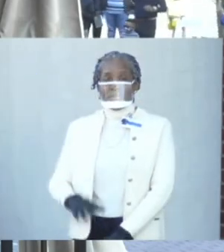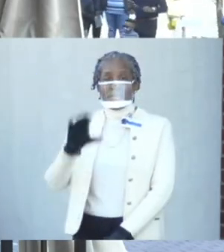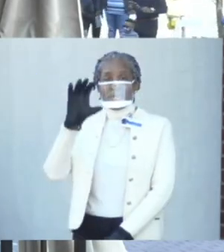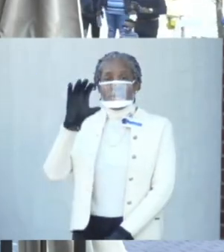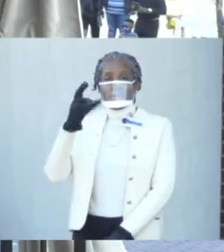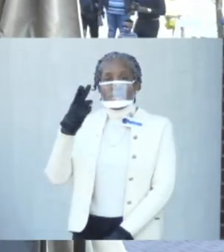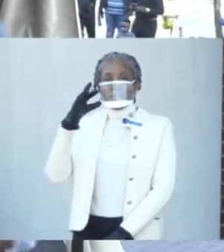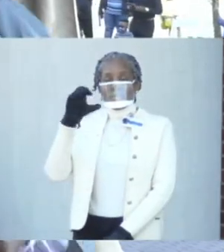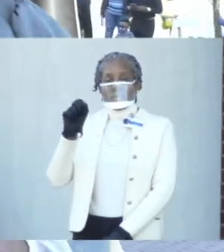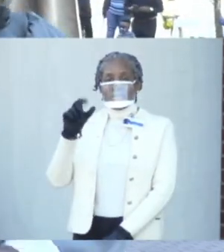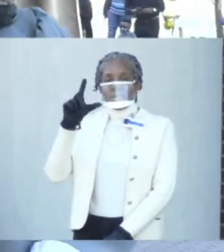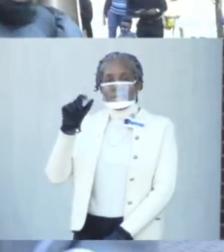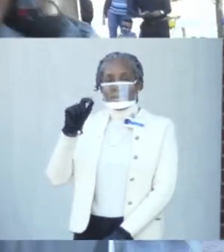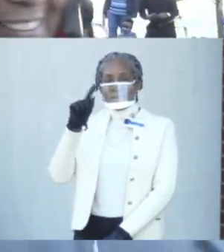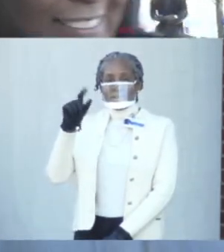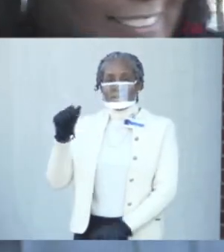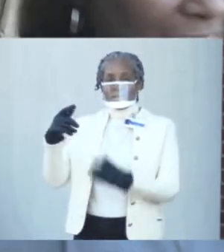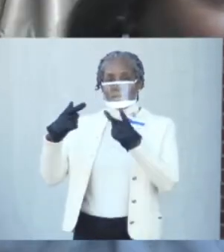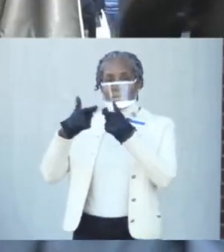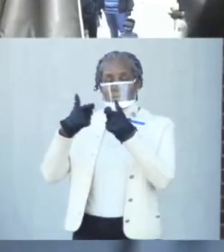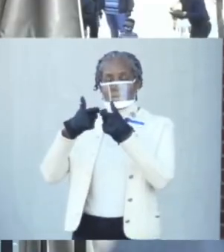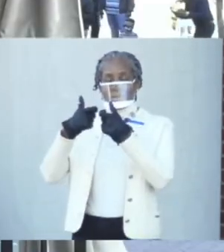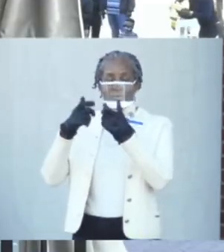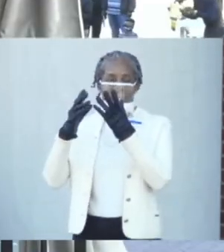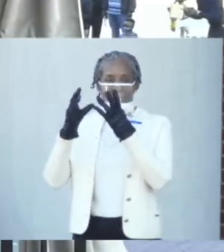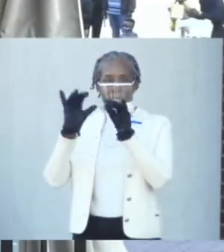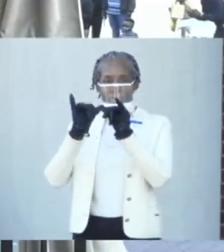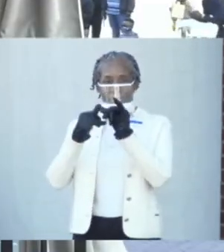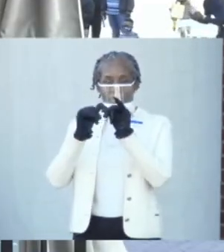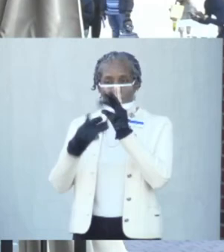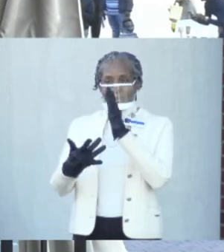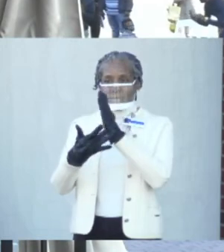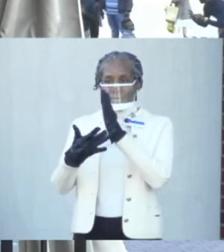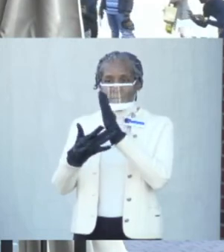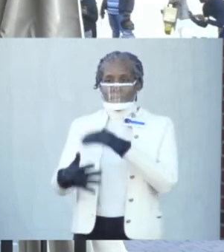Christopher Lanza, Electronics Engineering Technology.